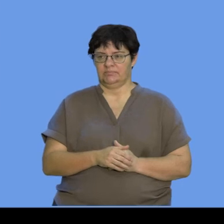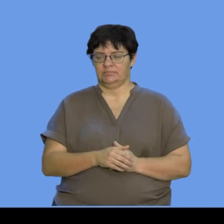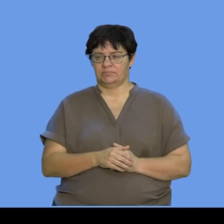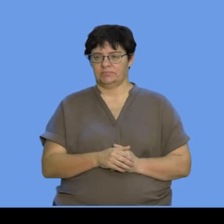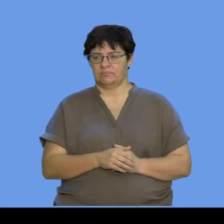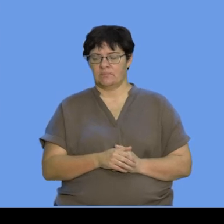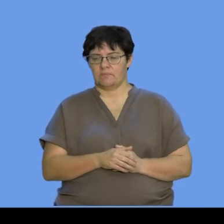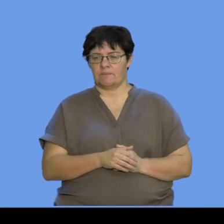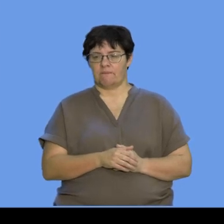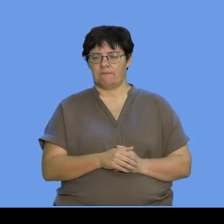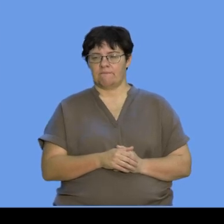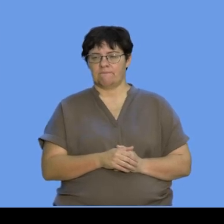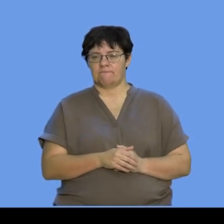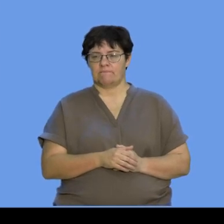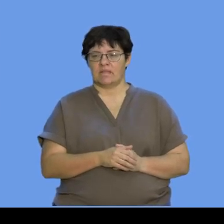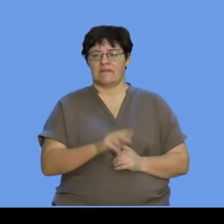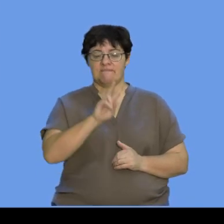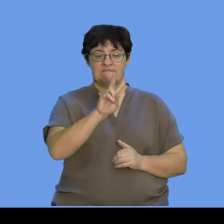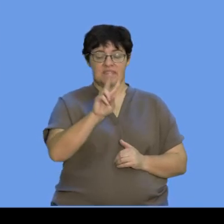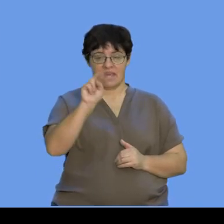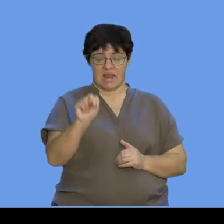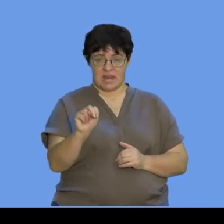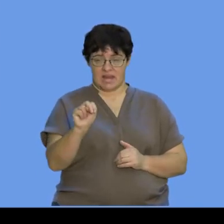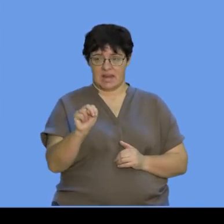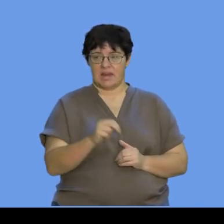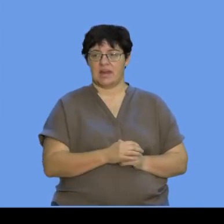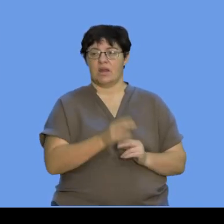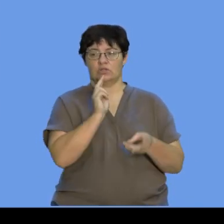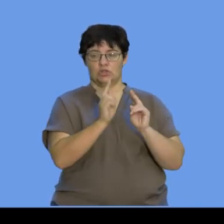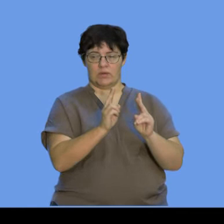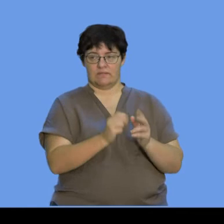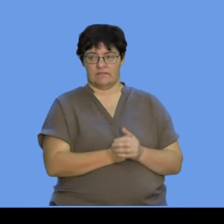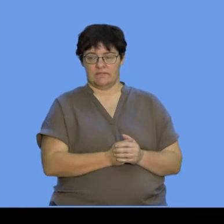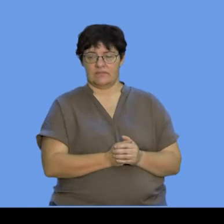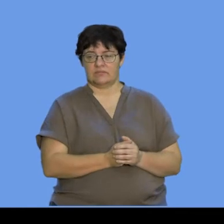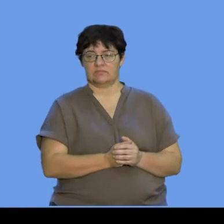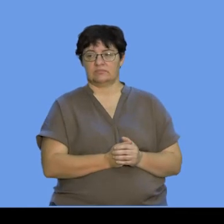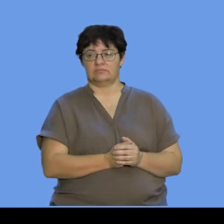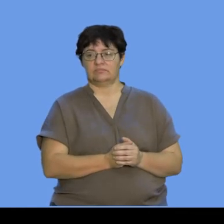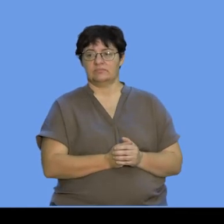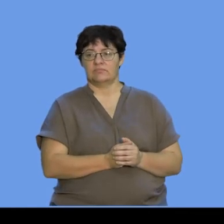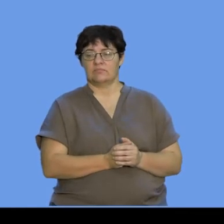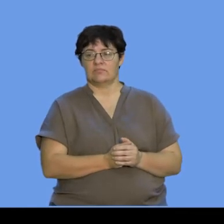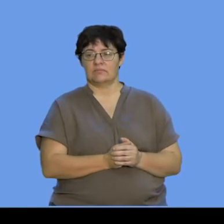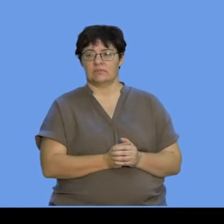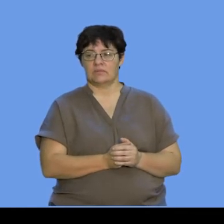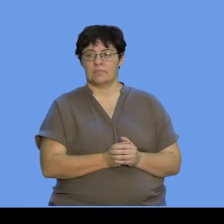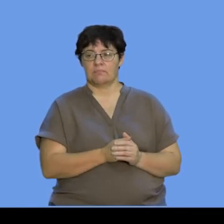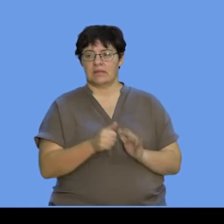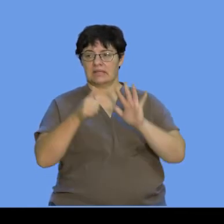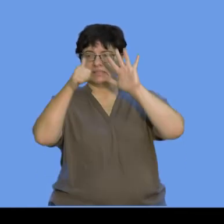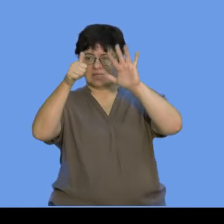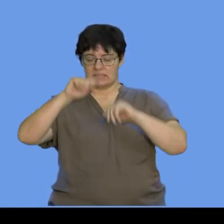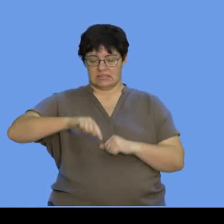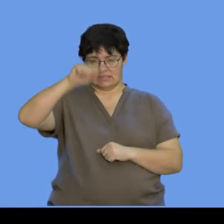right? Remember N is at that point. And my VN is 12 units, so that's 12 units. And this